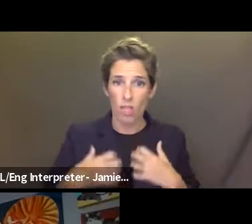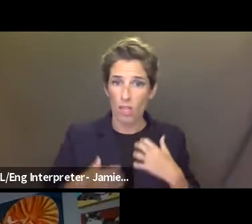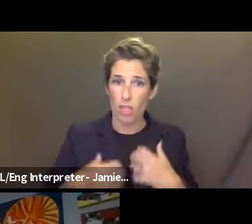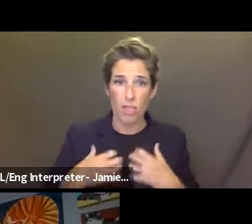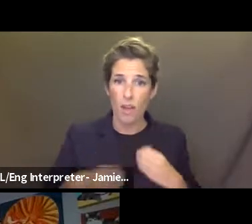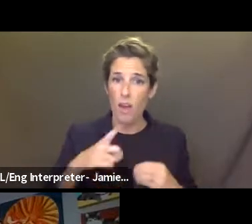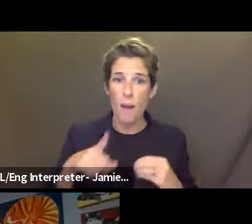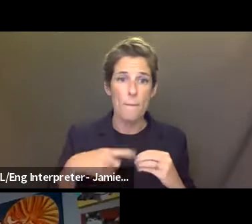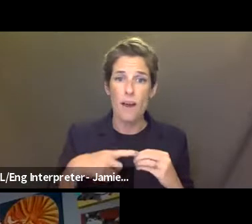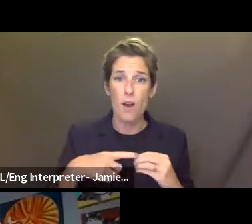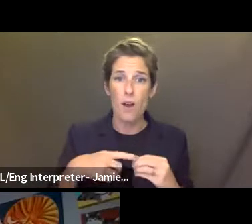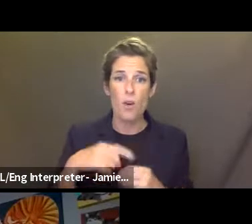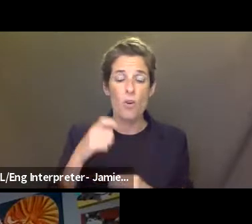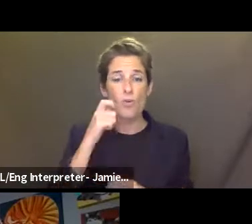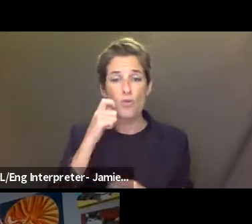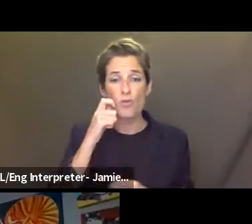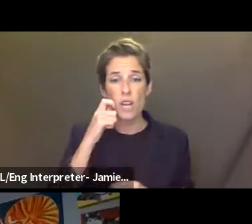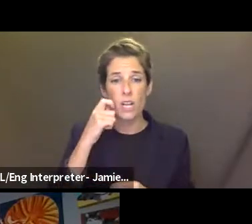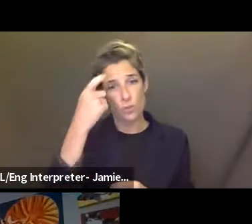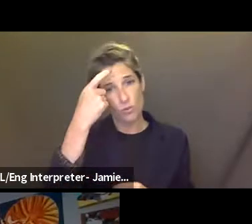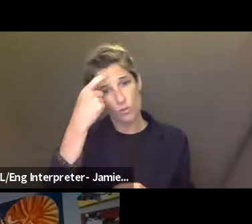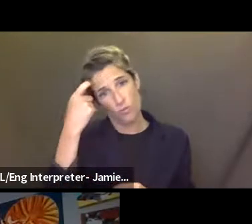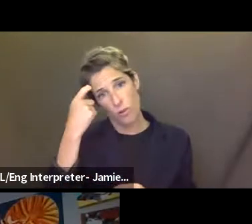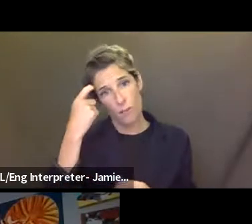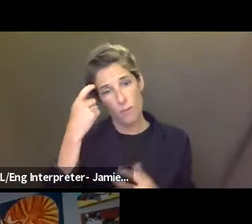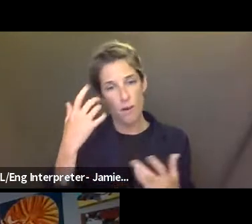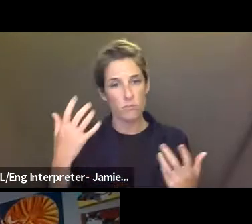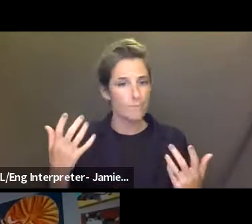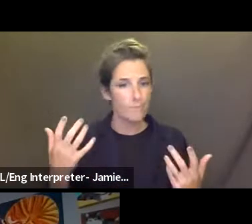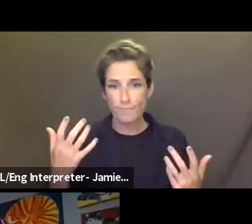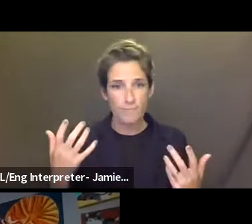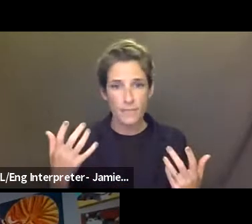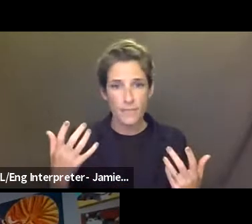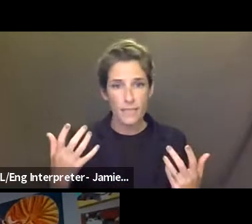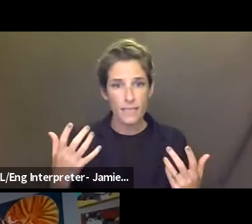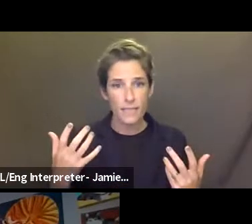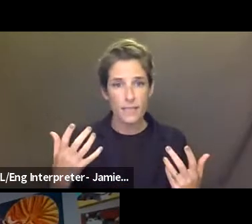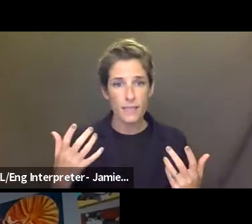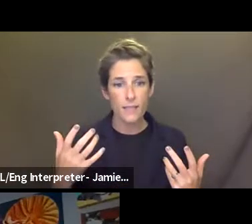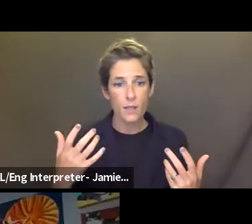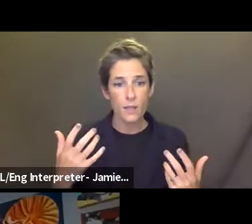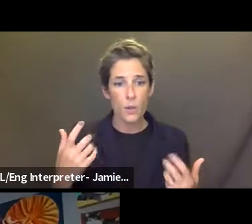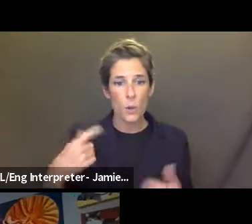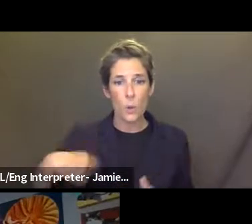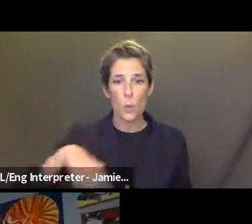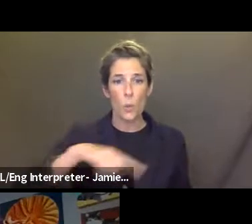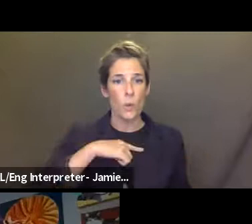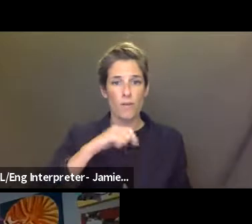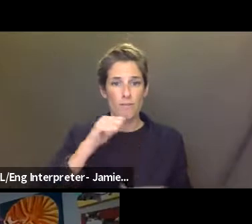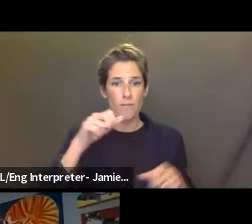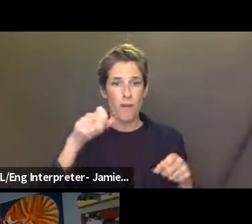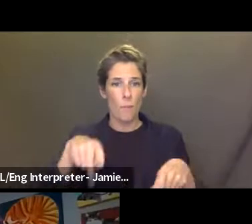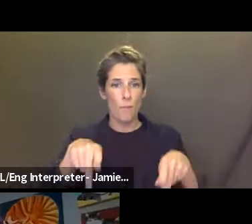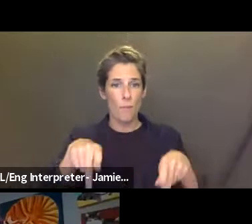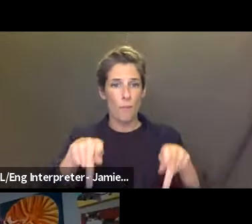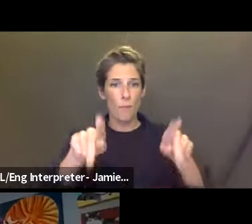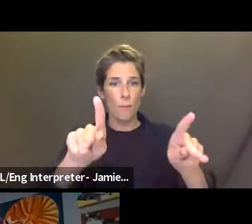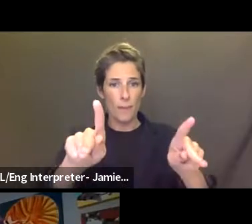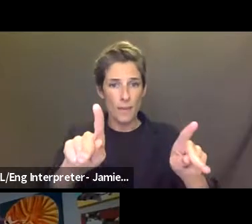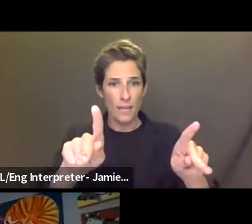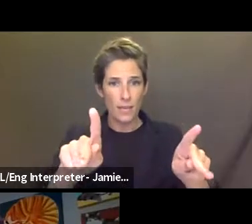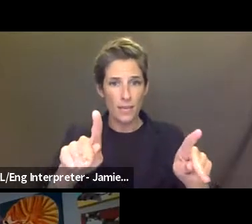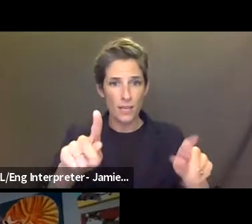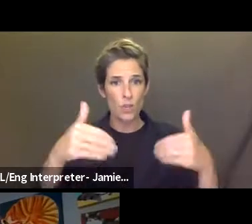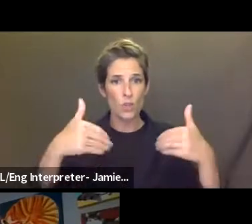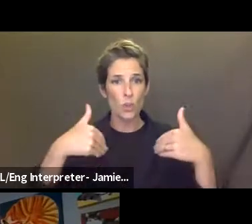racial trauma, is people aren't granted the space, a